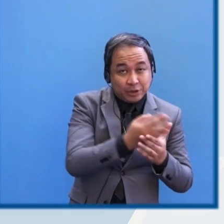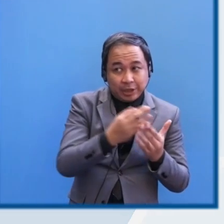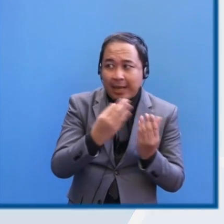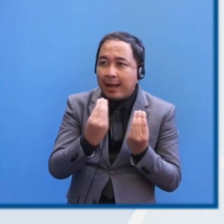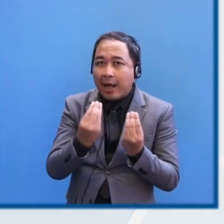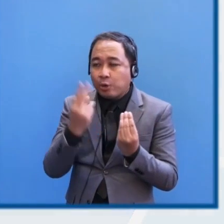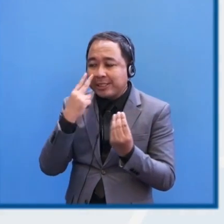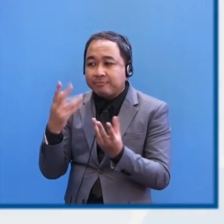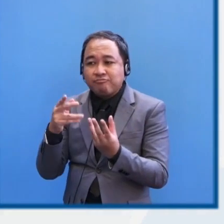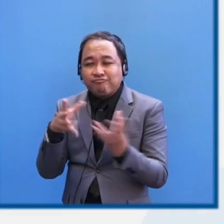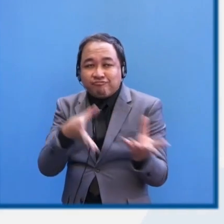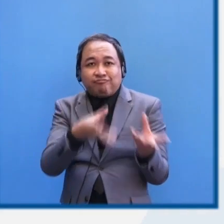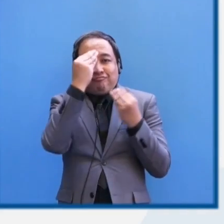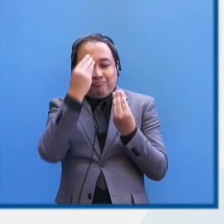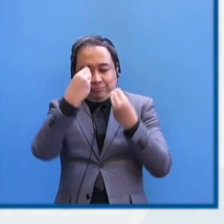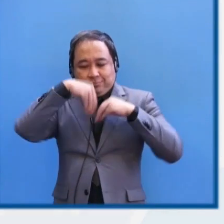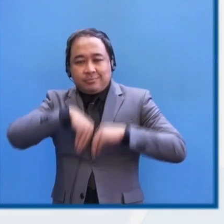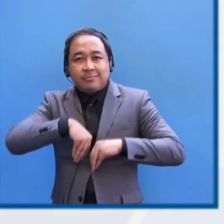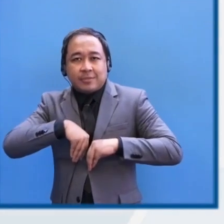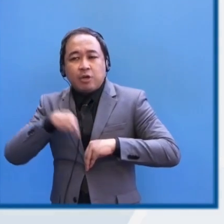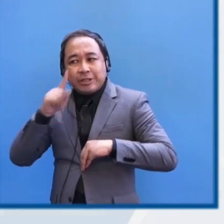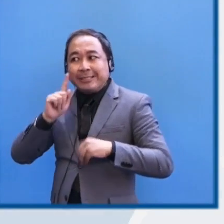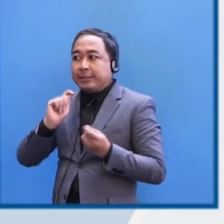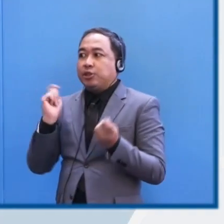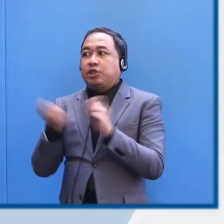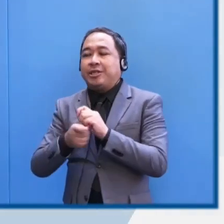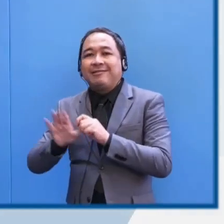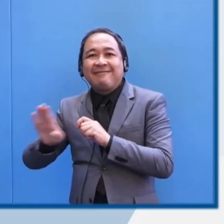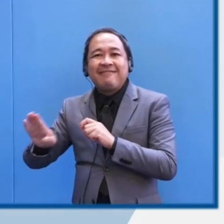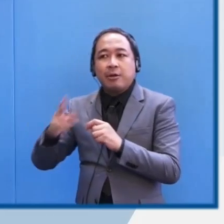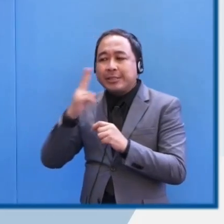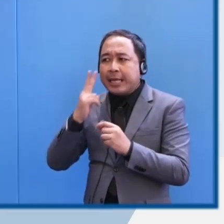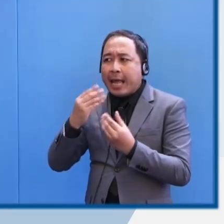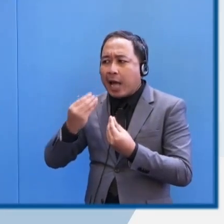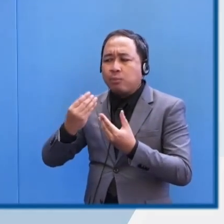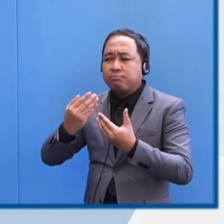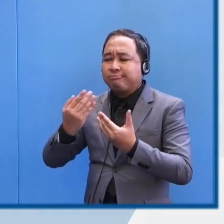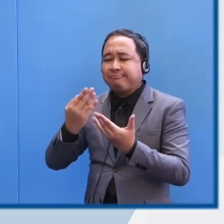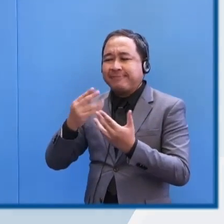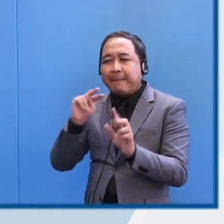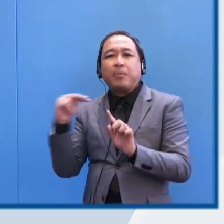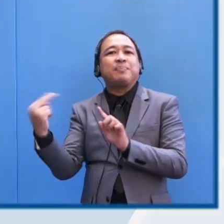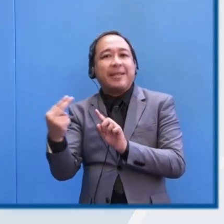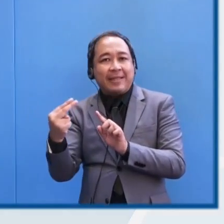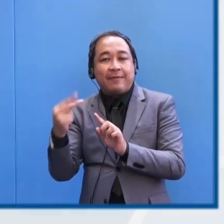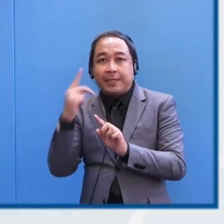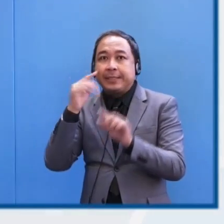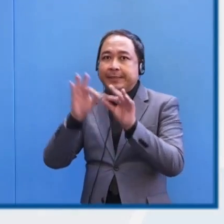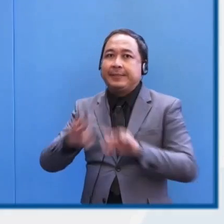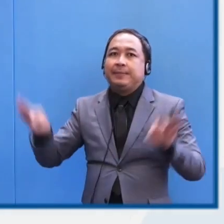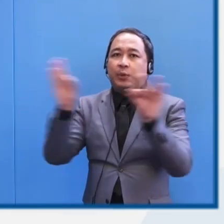change its behavior is fundamental. Okay. So that is what I would see, that is how I would see as the linkages. All right, thank you.